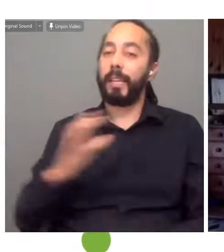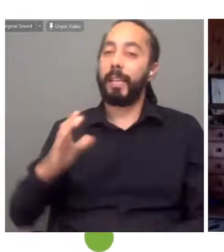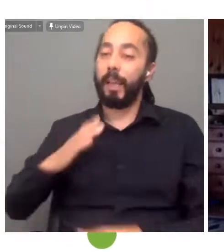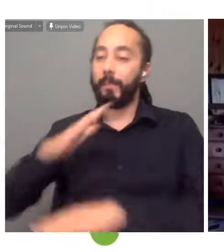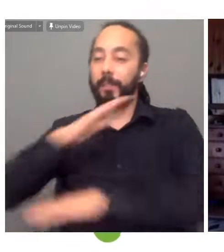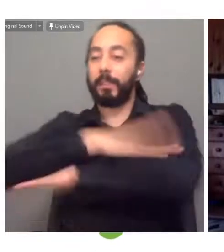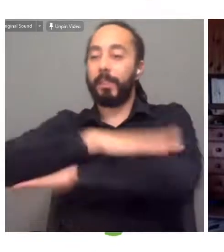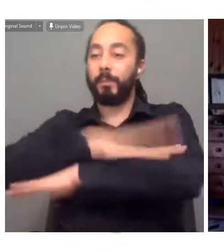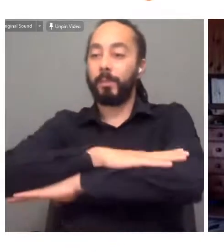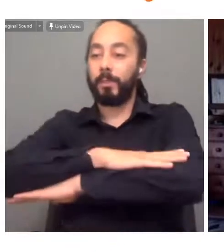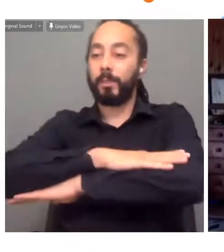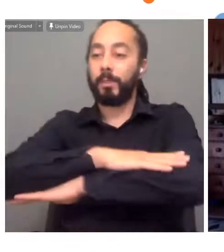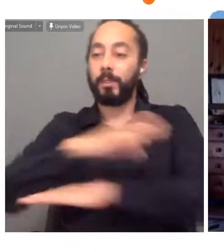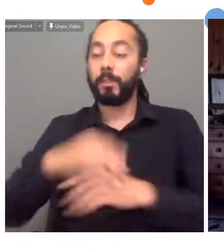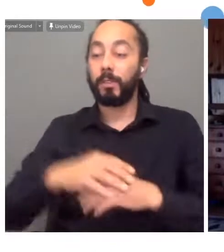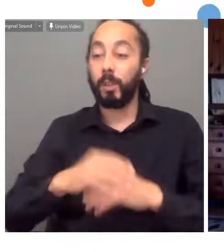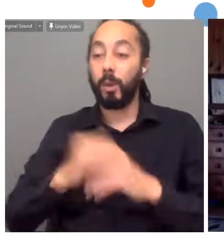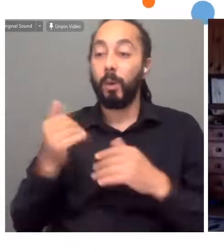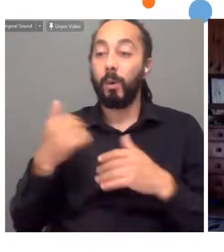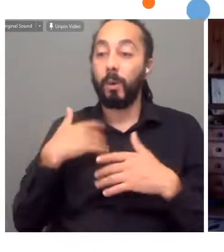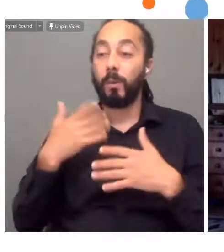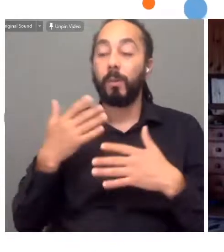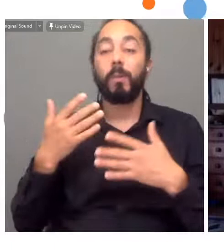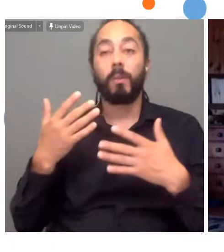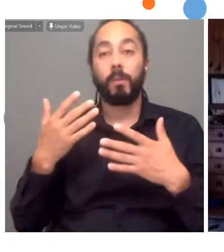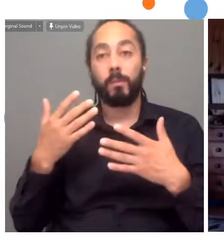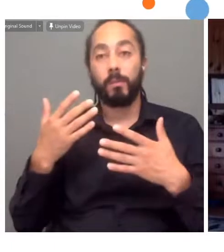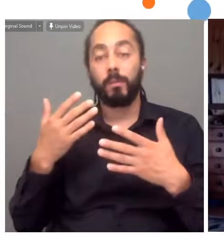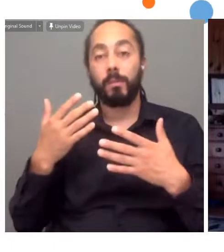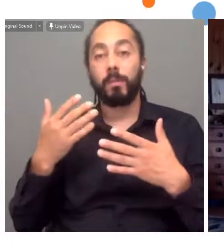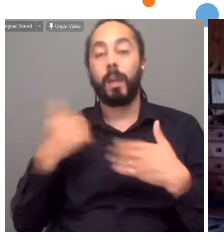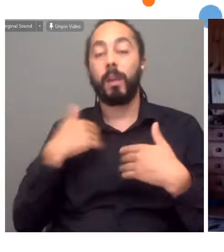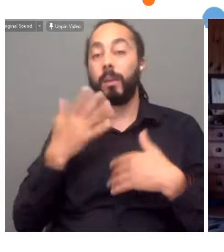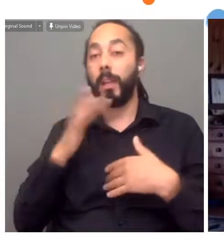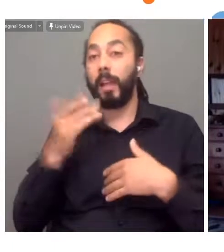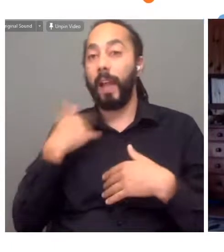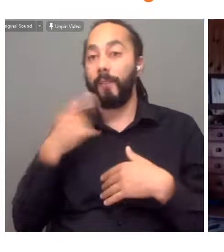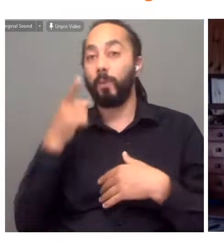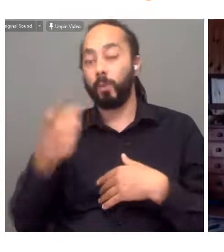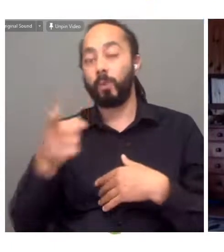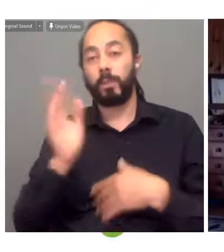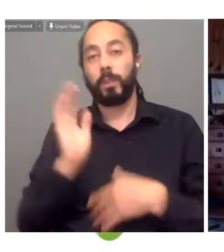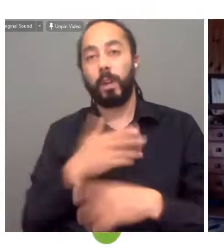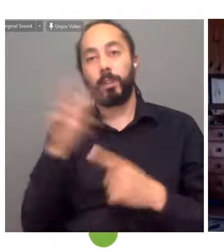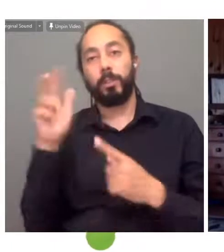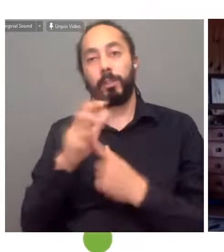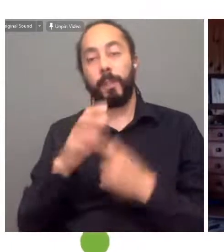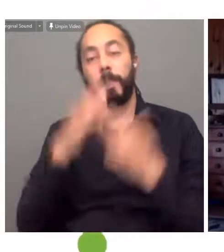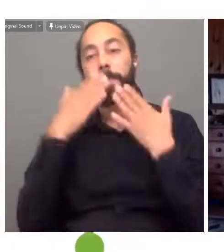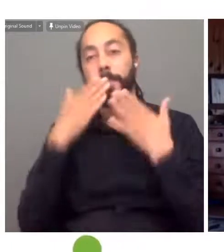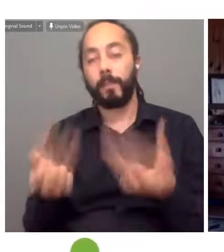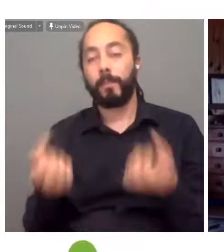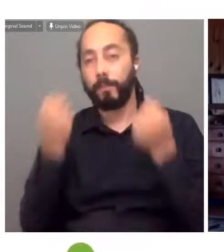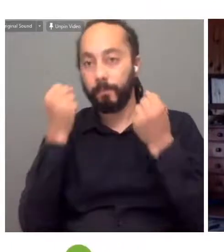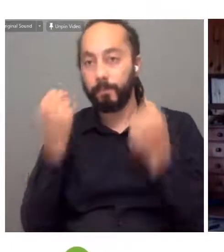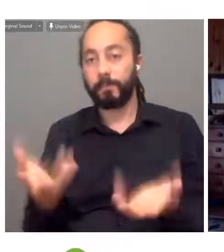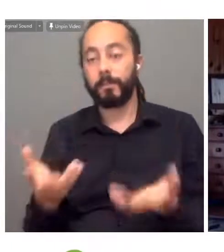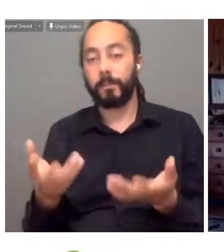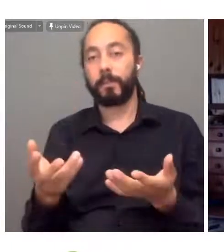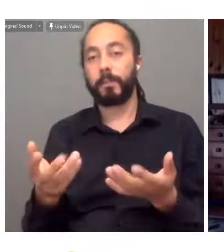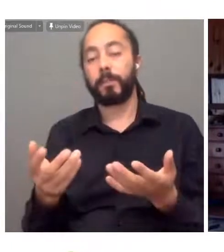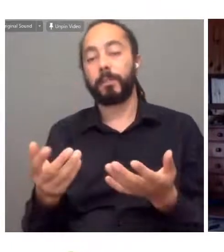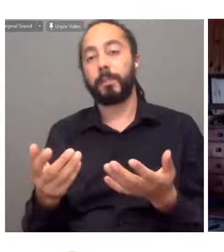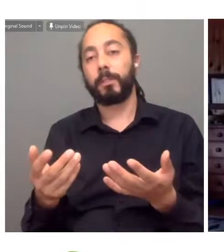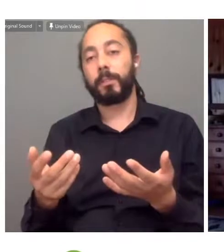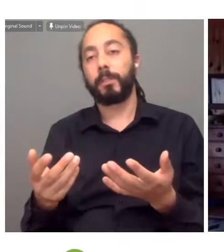have you as our champion. And we thank you very much for the way you are carrying our burden and sharing it